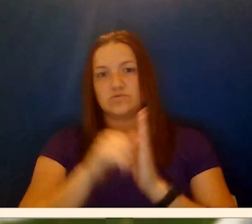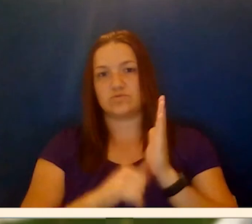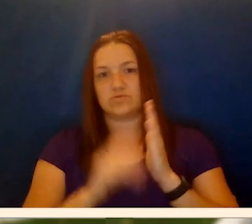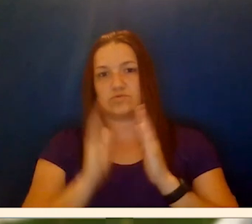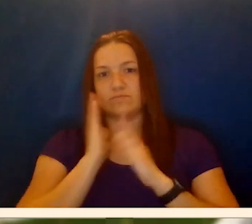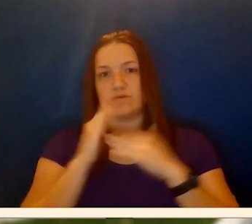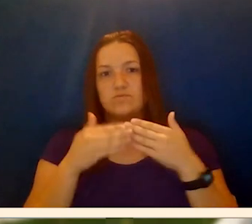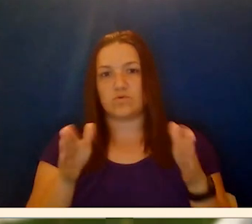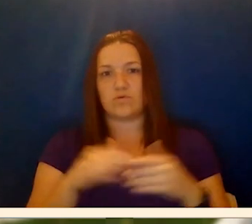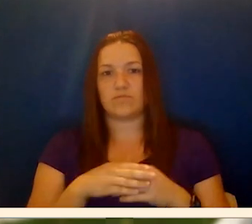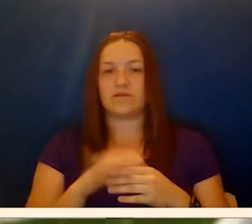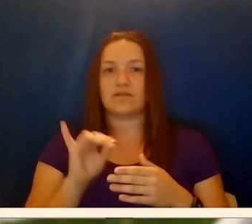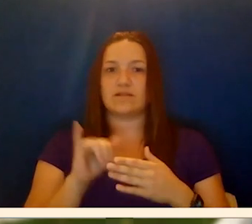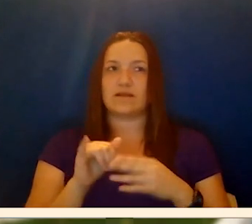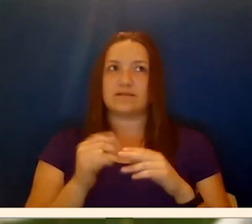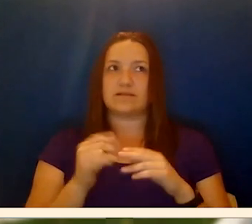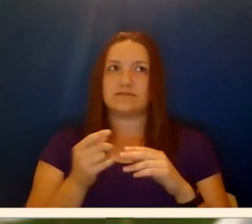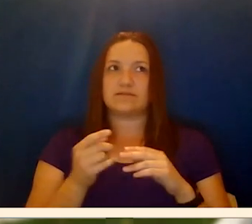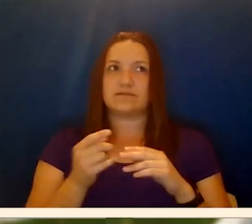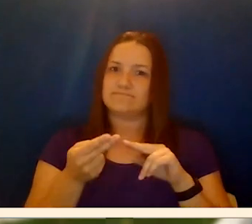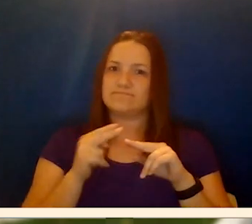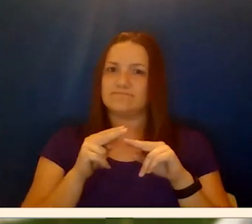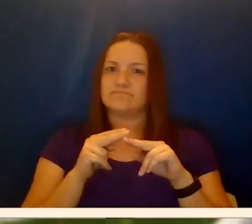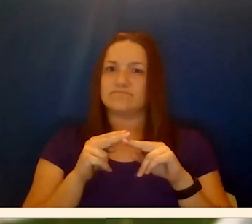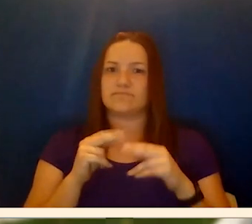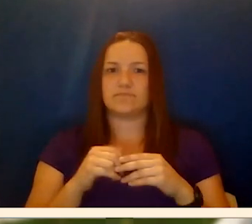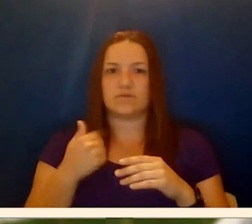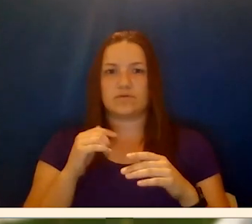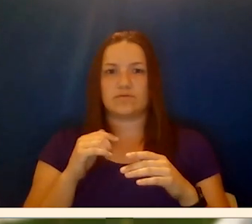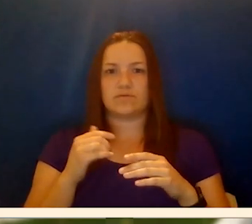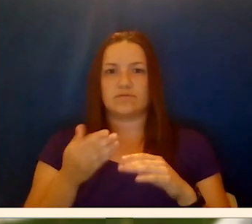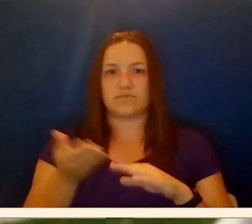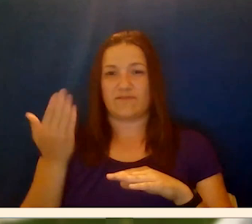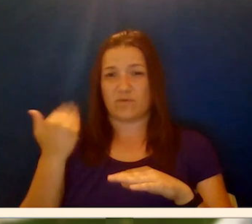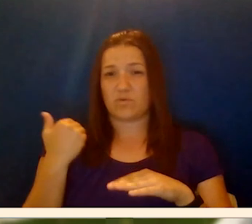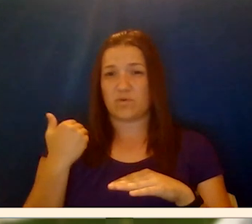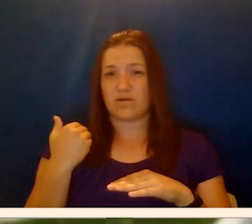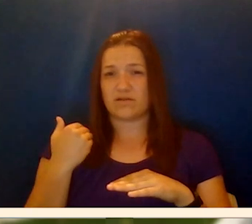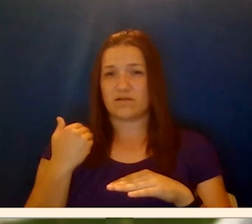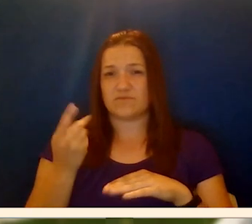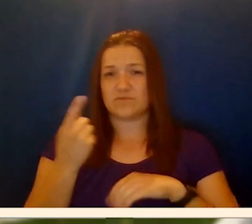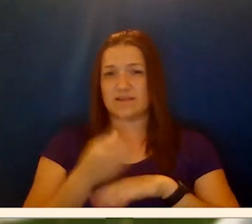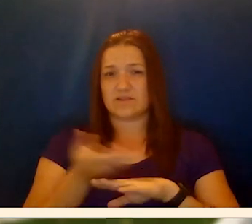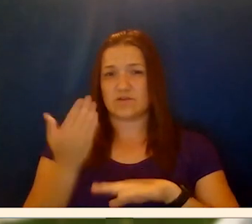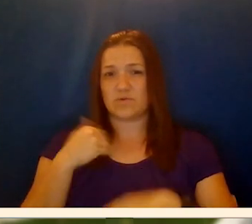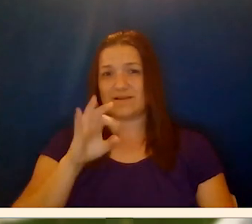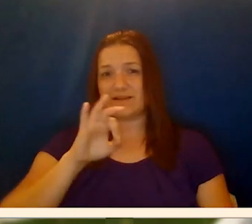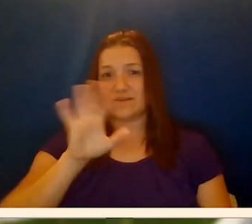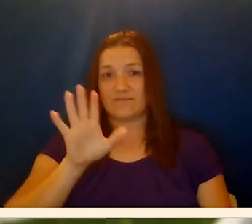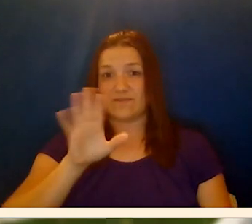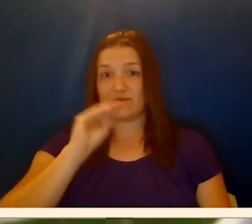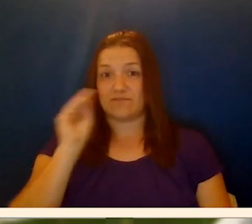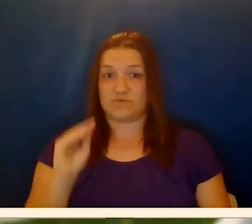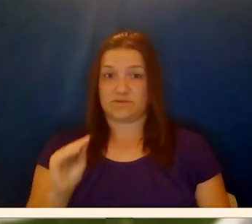were open. So that's a slight improvement from where we were just a couple days ago when we were at